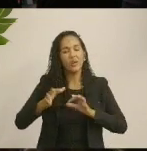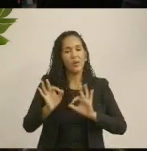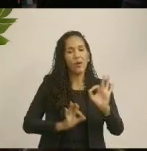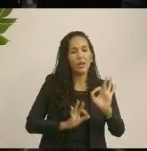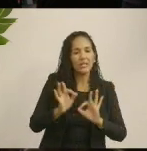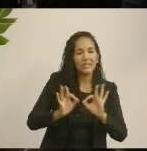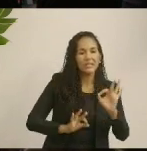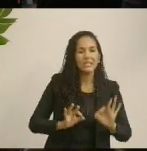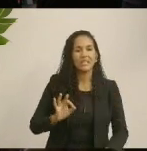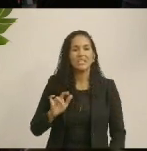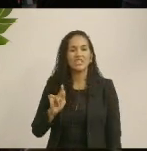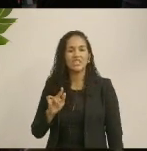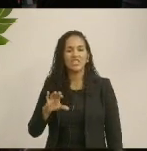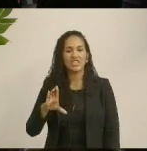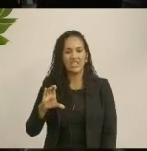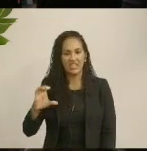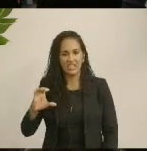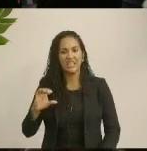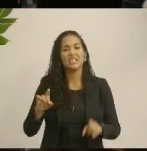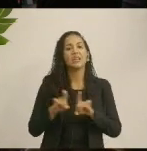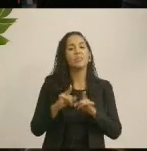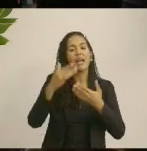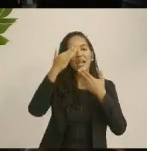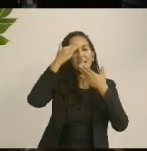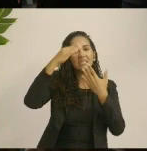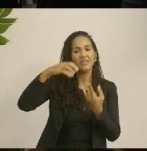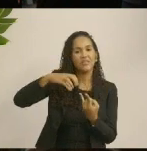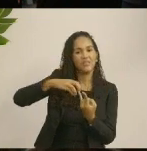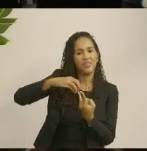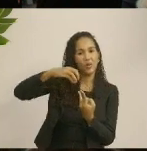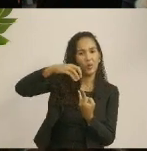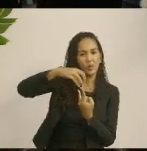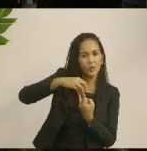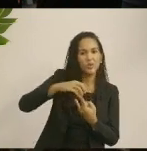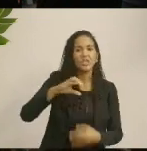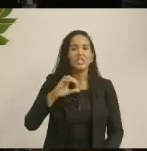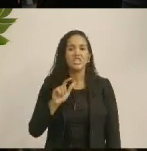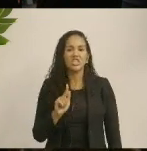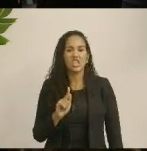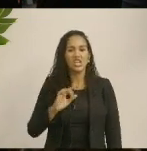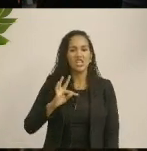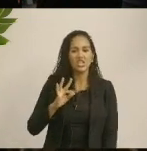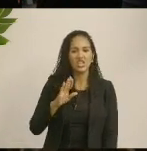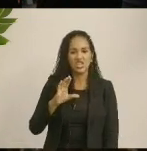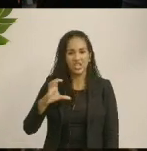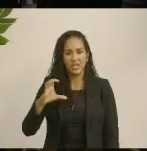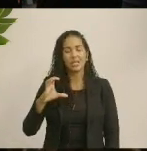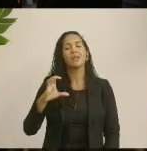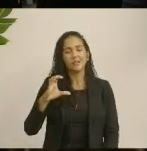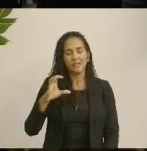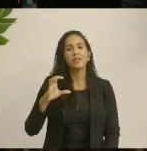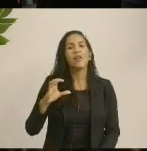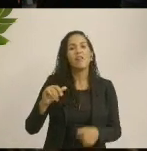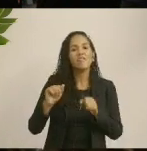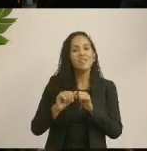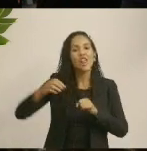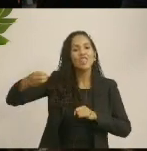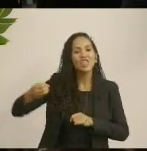course, Fio Cruz, for partnering with us to bring this edition of GSF 2023 to life. Please visit the forum's website,